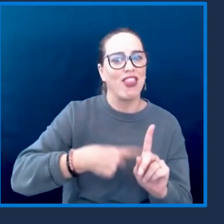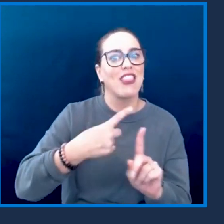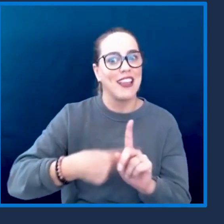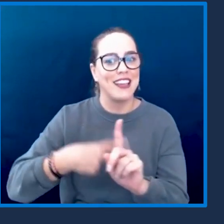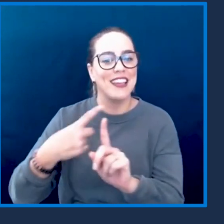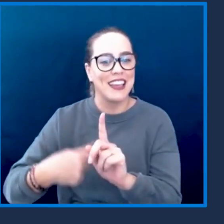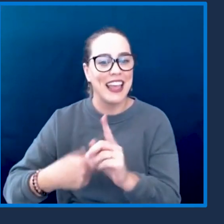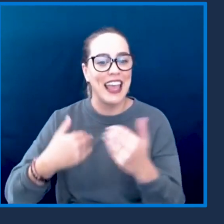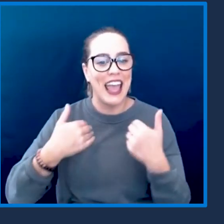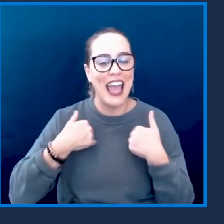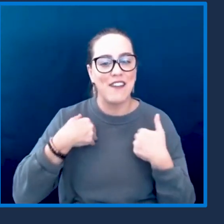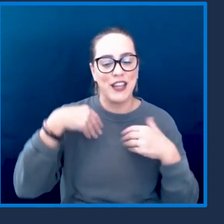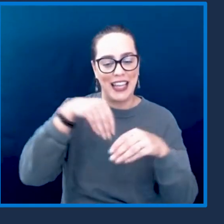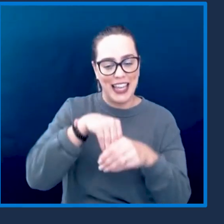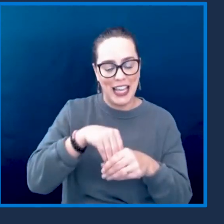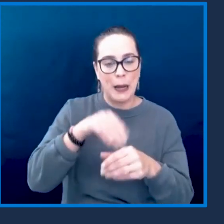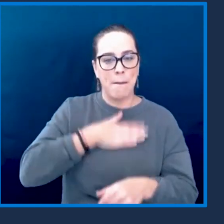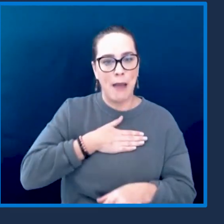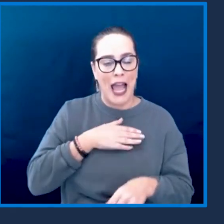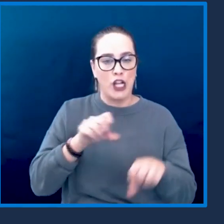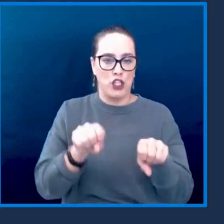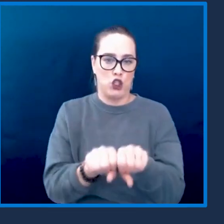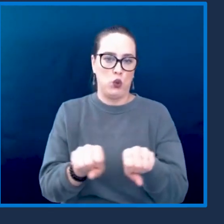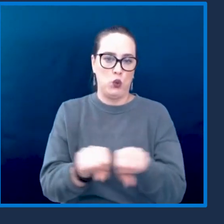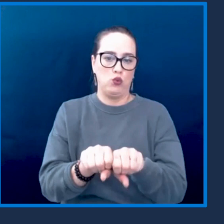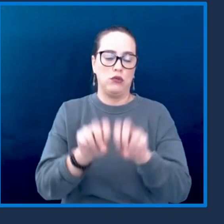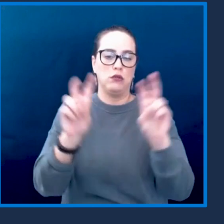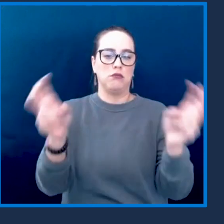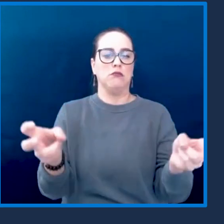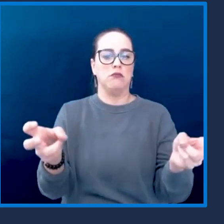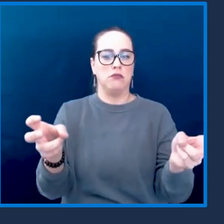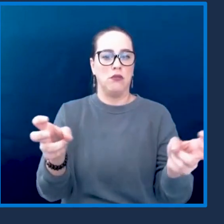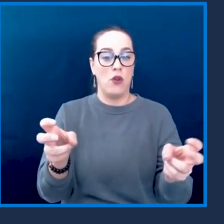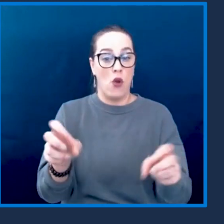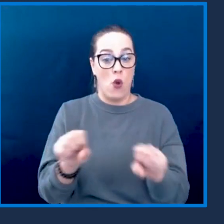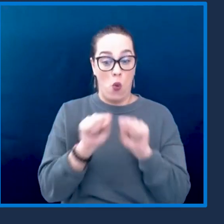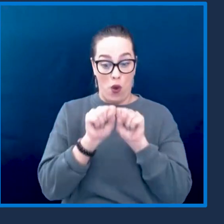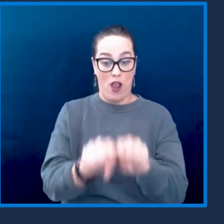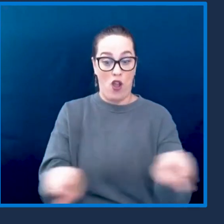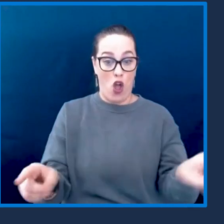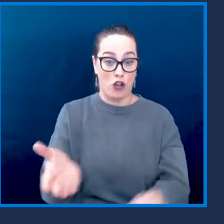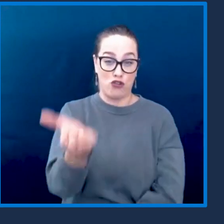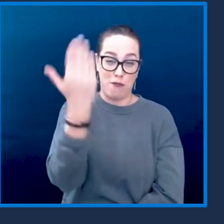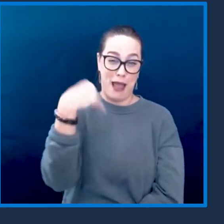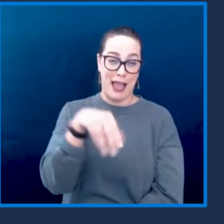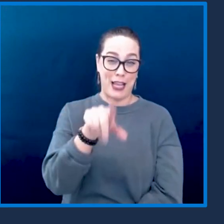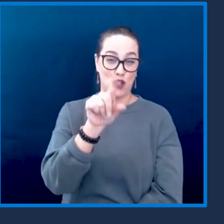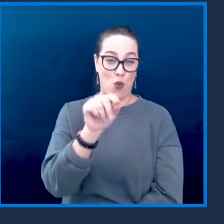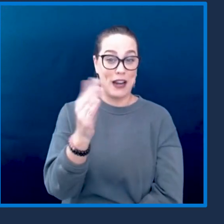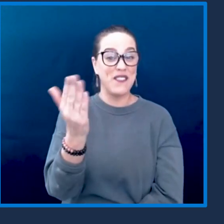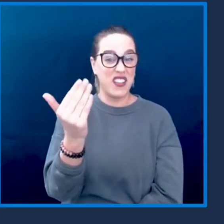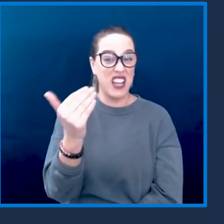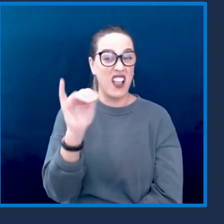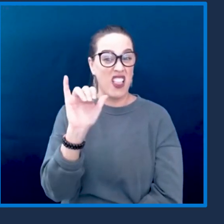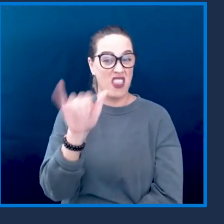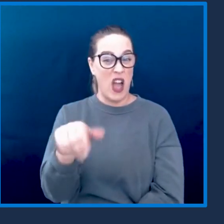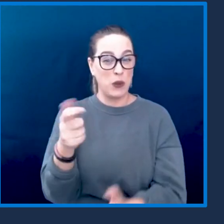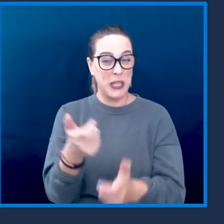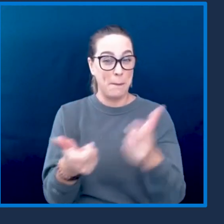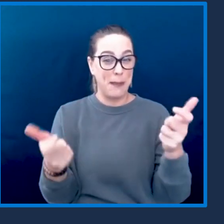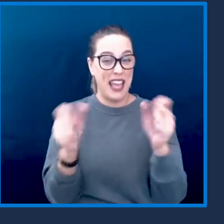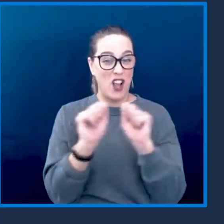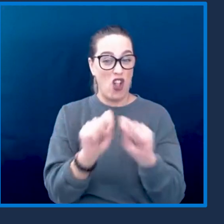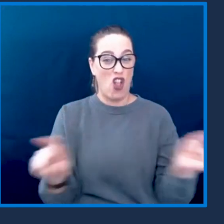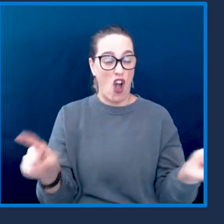called In My Shoes. And we launched that back in 2015. That was really our big launch, I think, for our